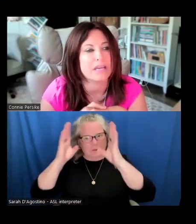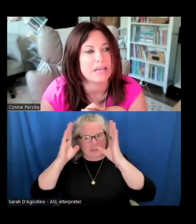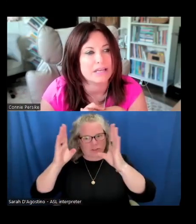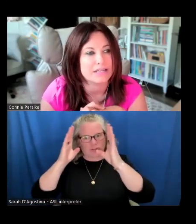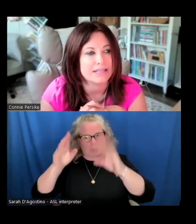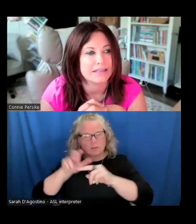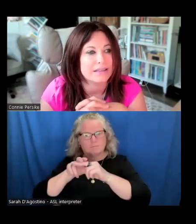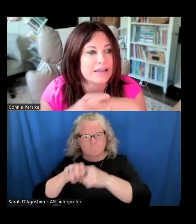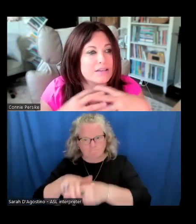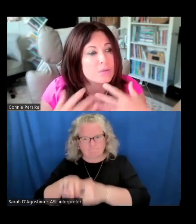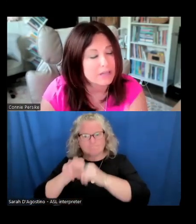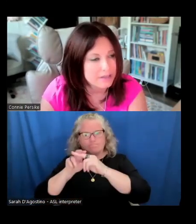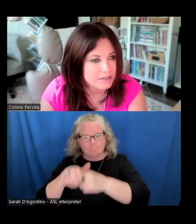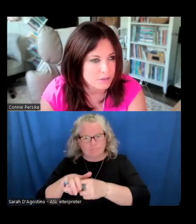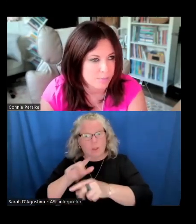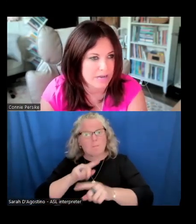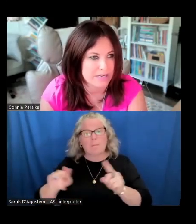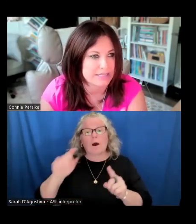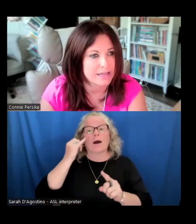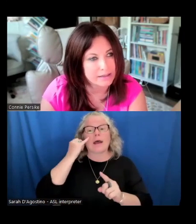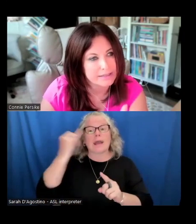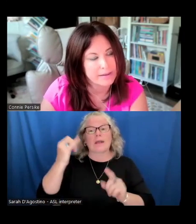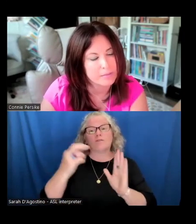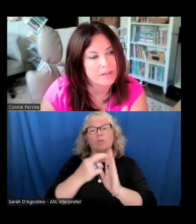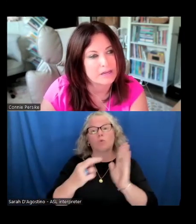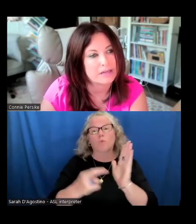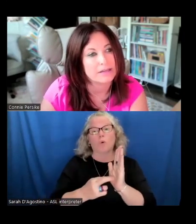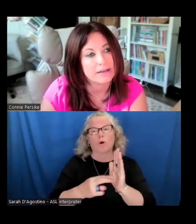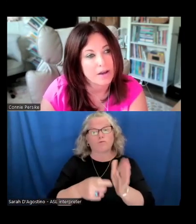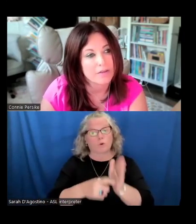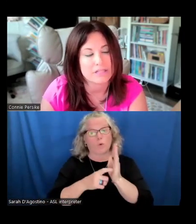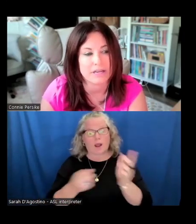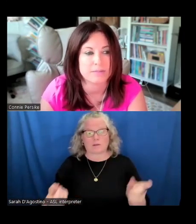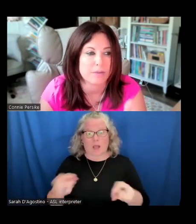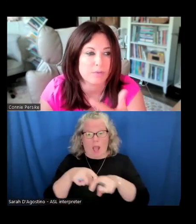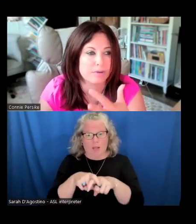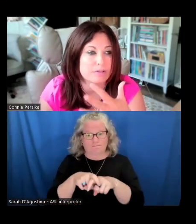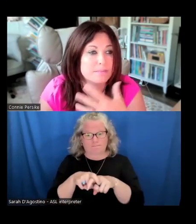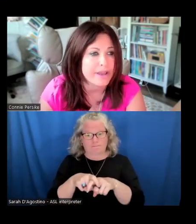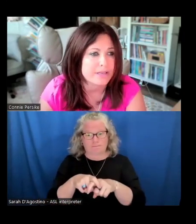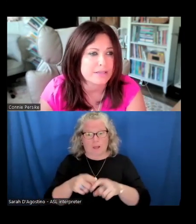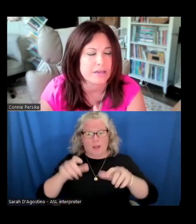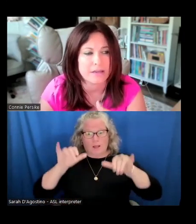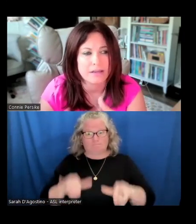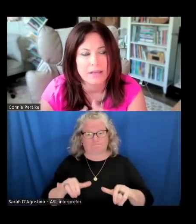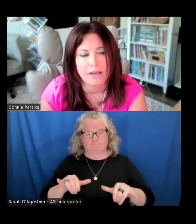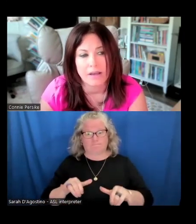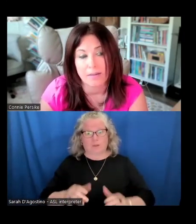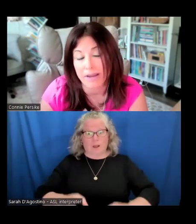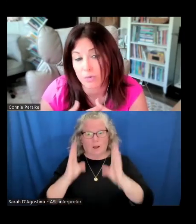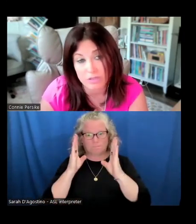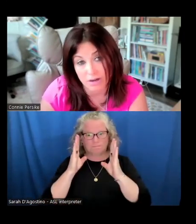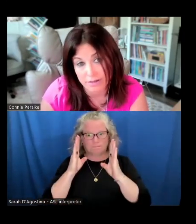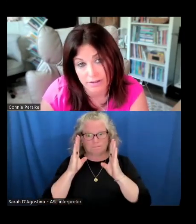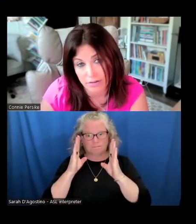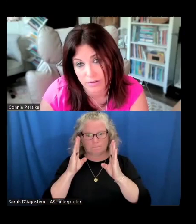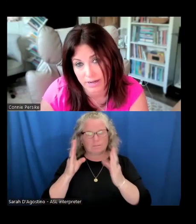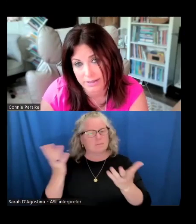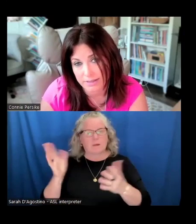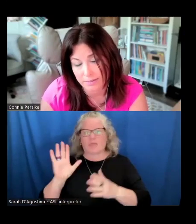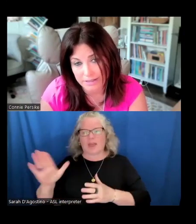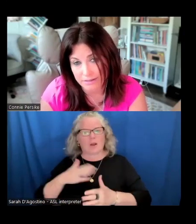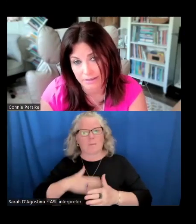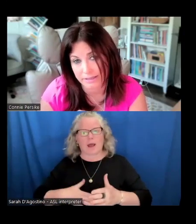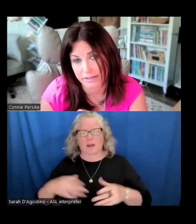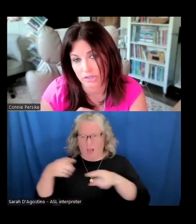time. And that is going against what their body is telling them they need. And oftentimes that promotes masking. My own daughter, who